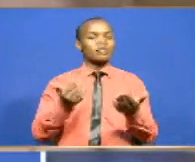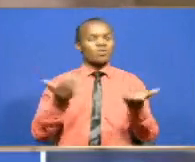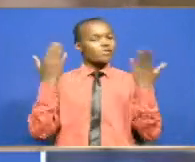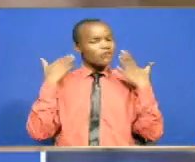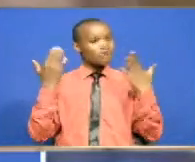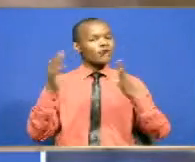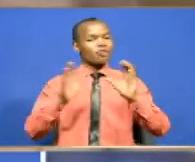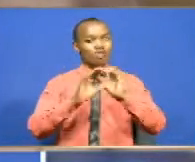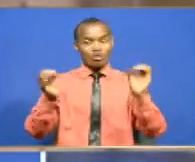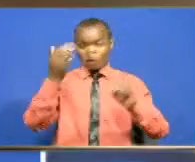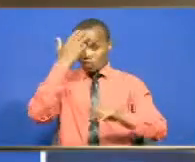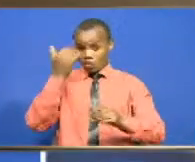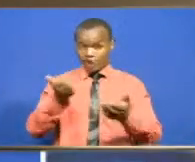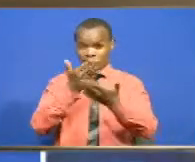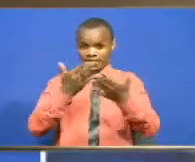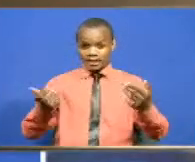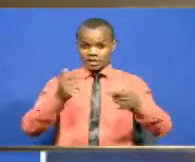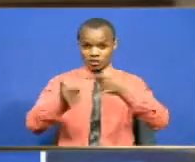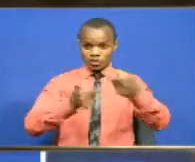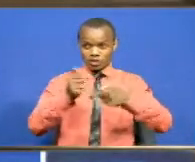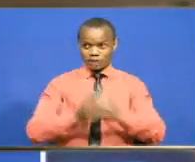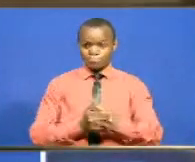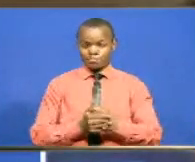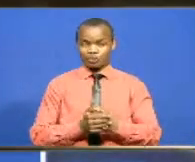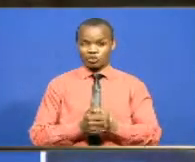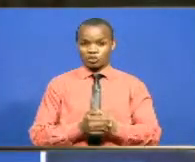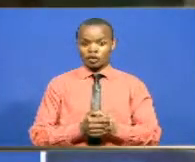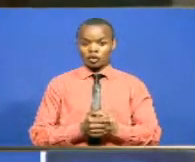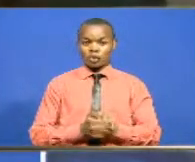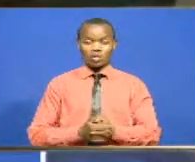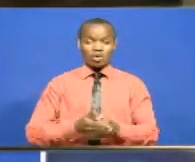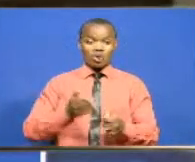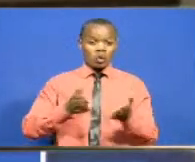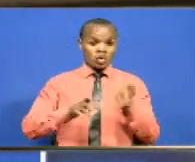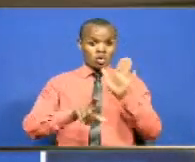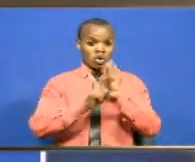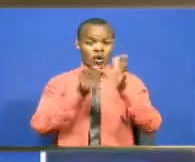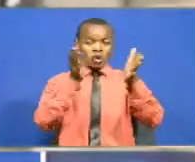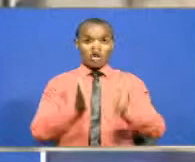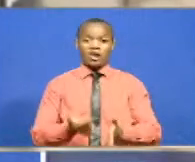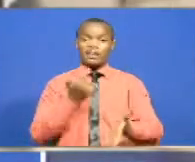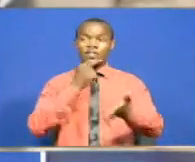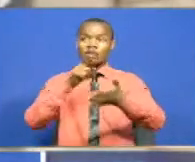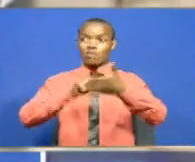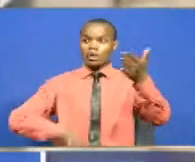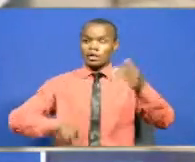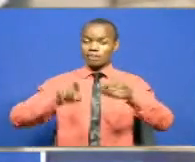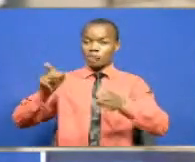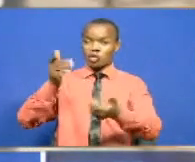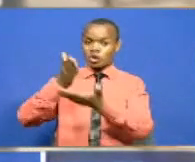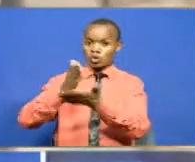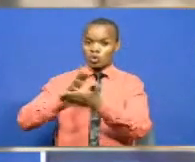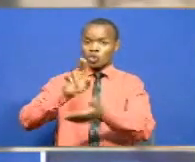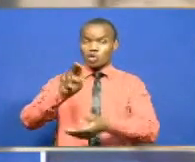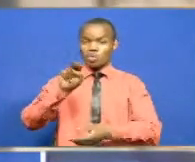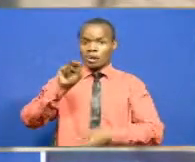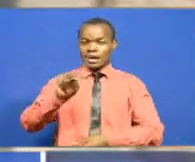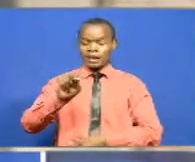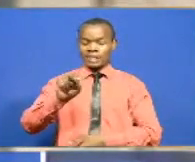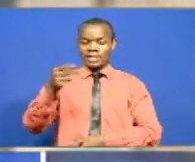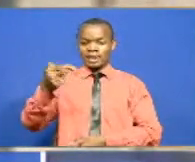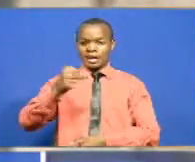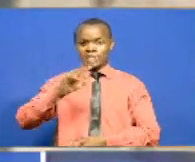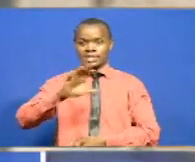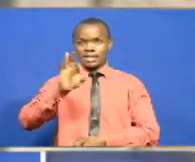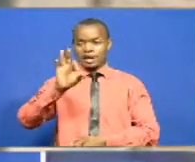ambayo yanaendelea. Lawyer George Lushiri Wajakoya says his client is under the custody of UNHCR after being